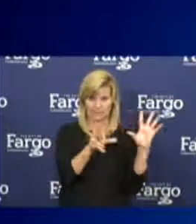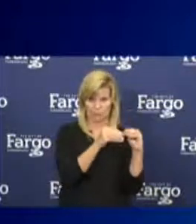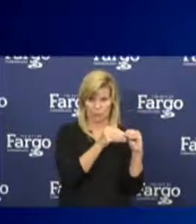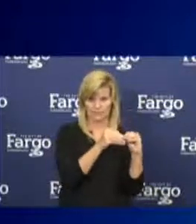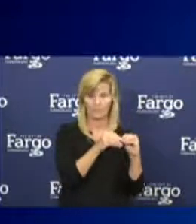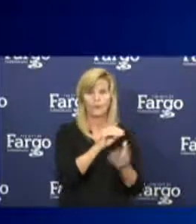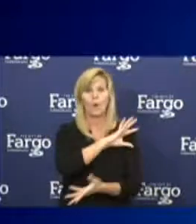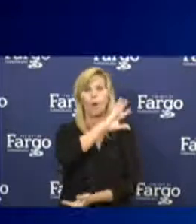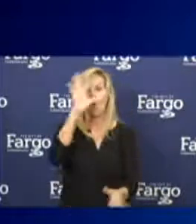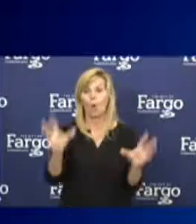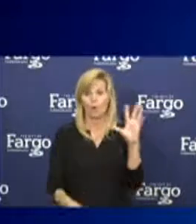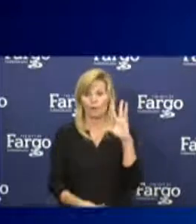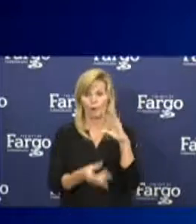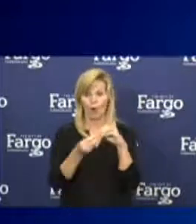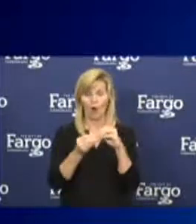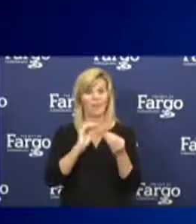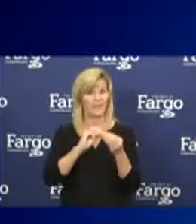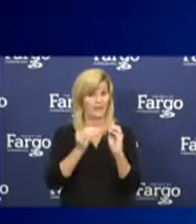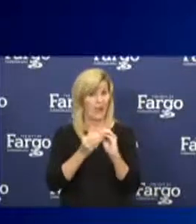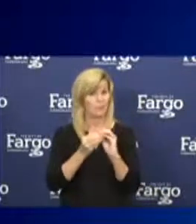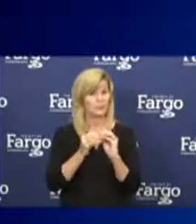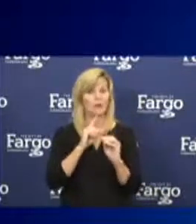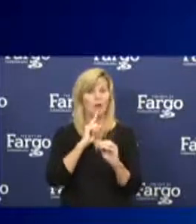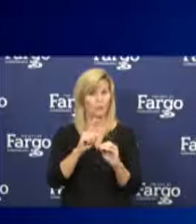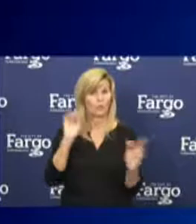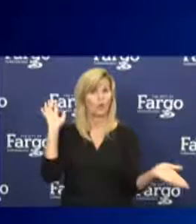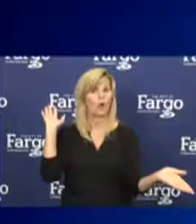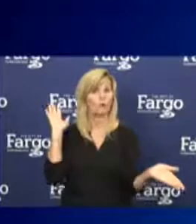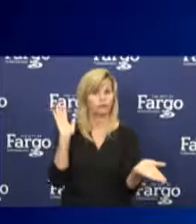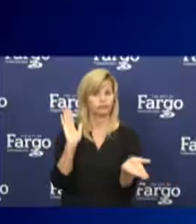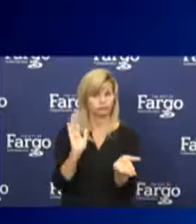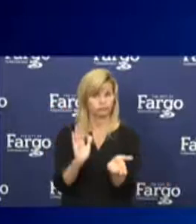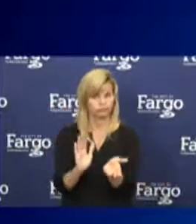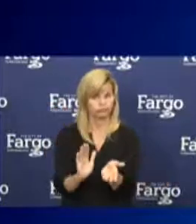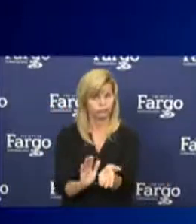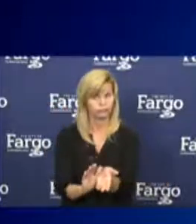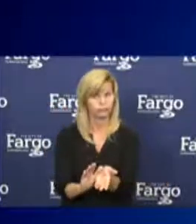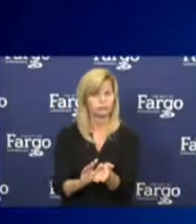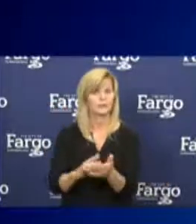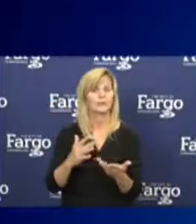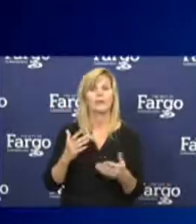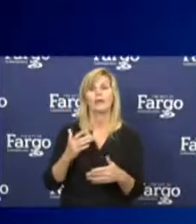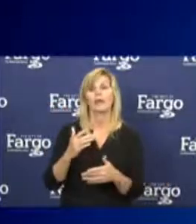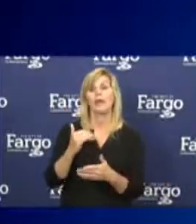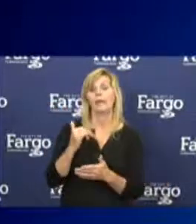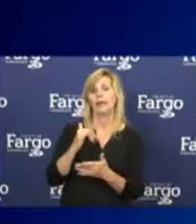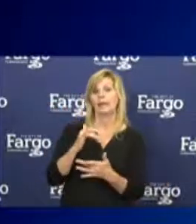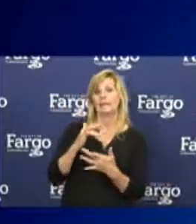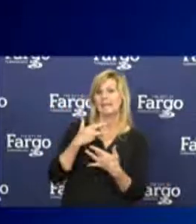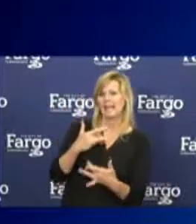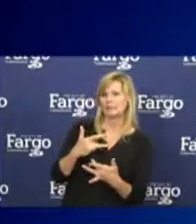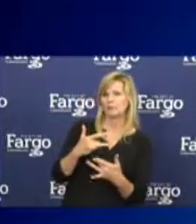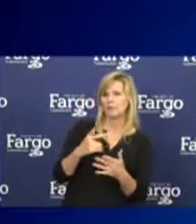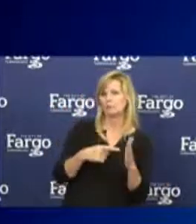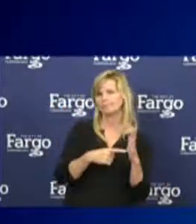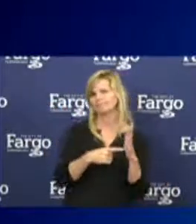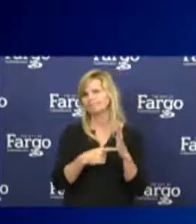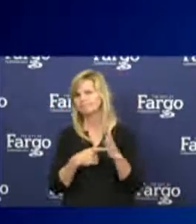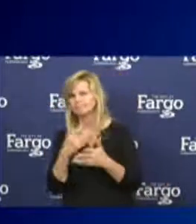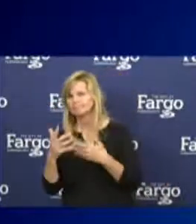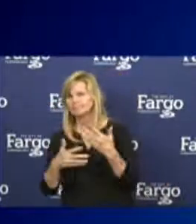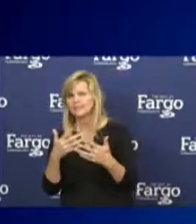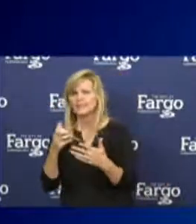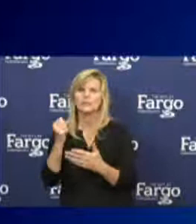But overall, those numbers were falling and spreading out, and this tends to be a trailing indicator. So